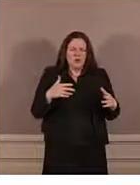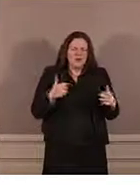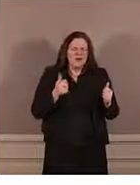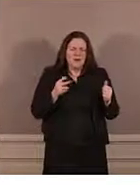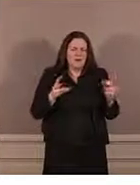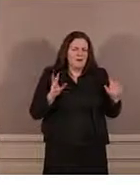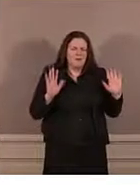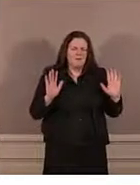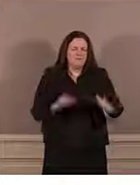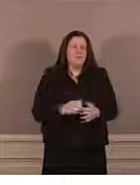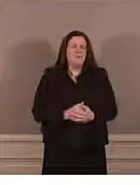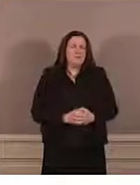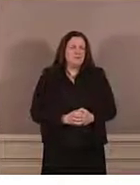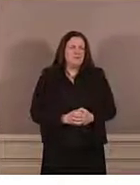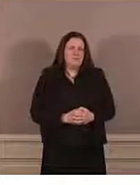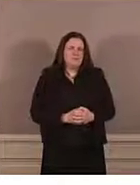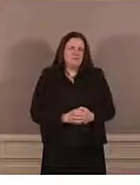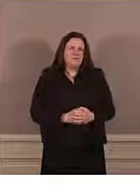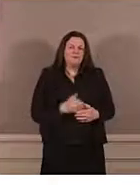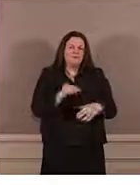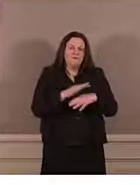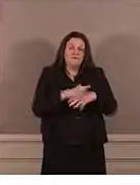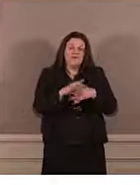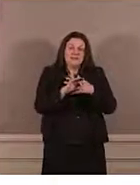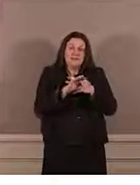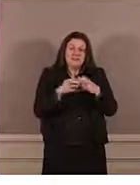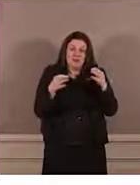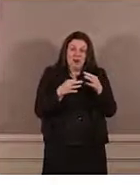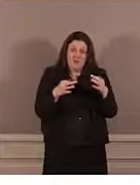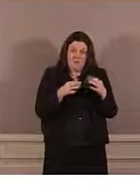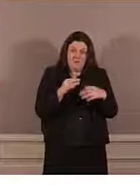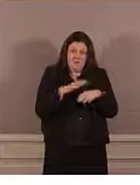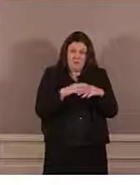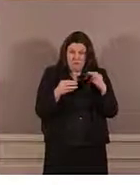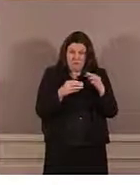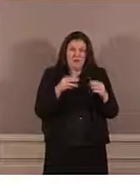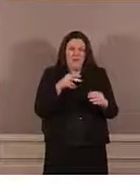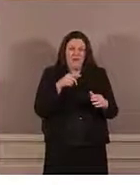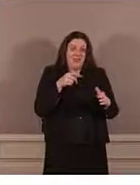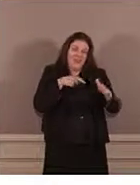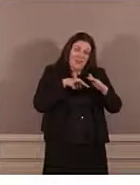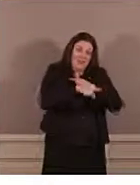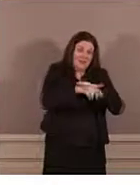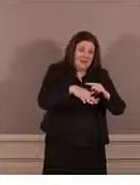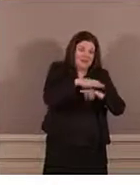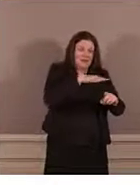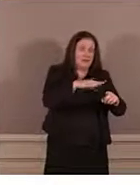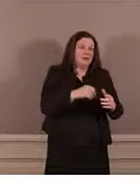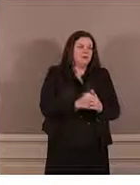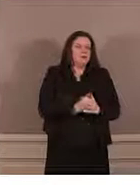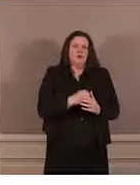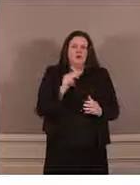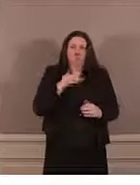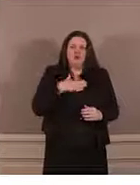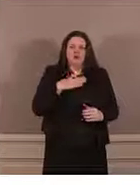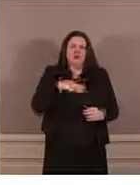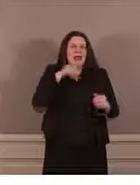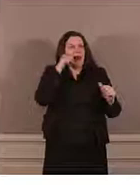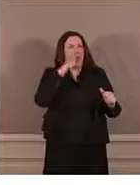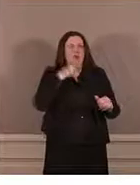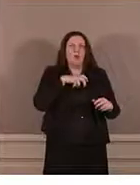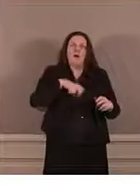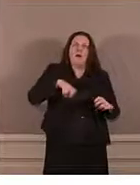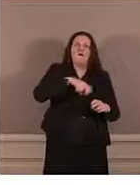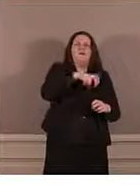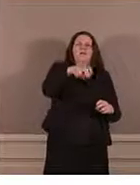form. And for safeguarding reasons, when we were on site, nobody was allowed just wander by themselves